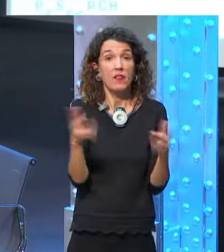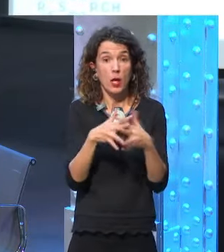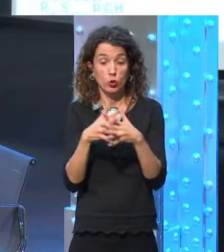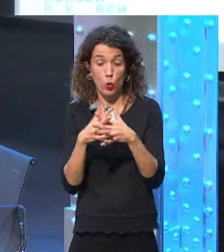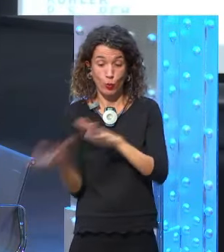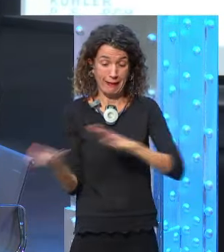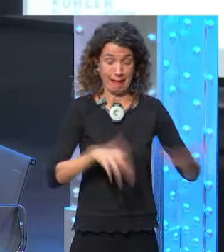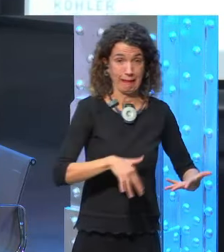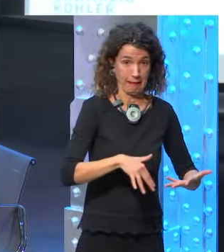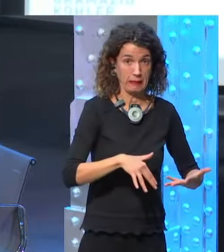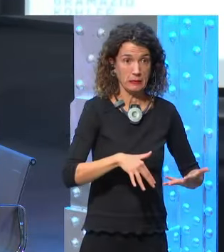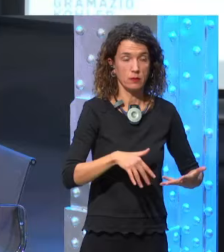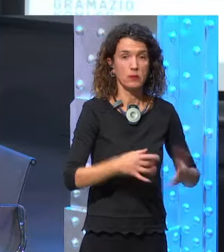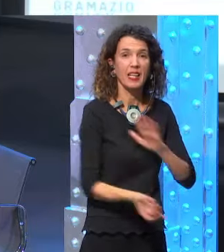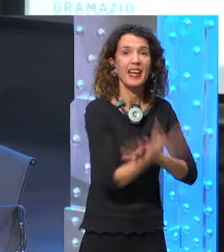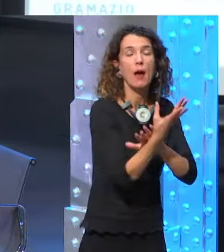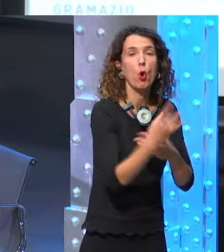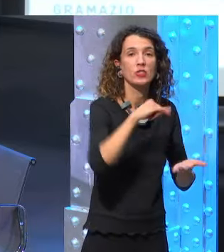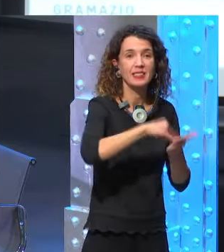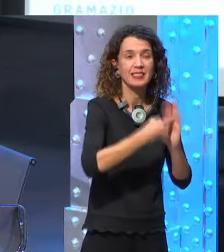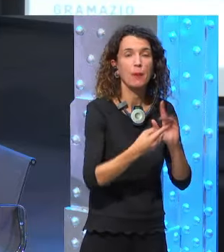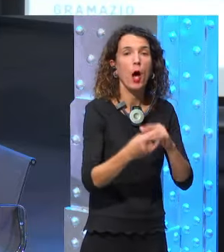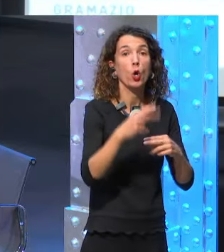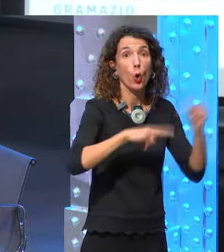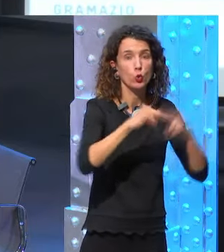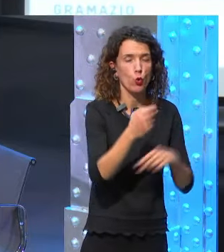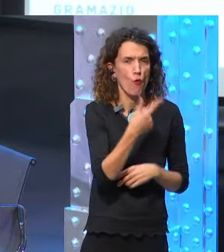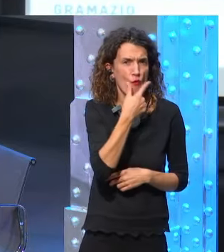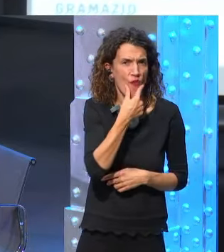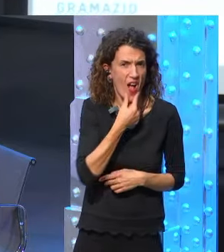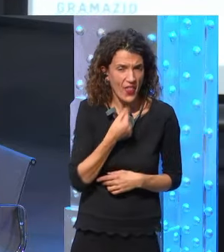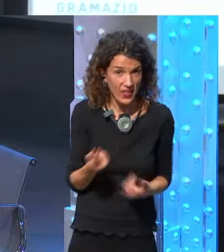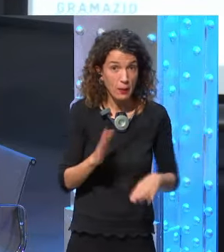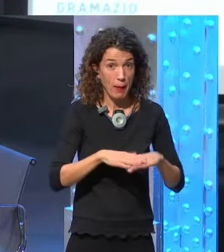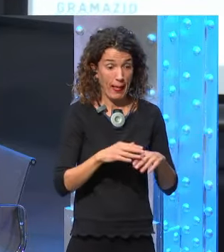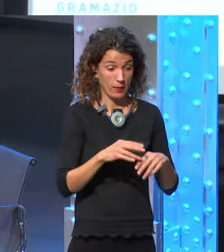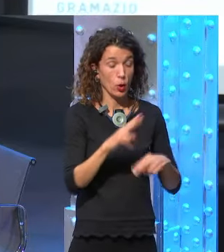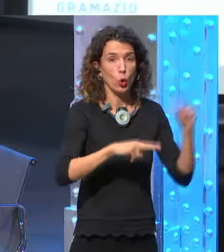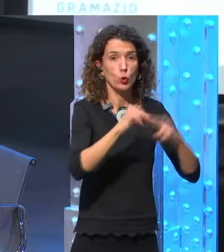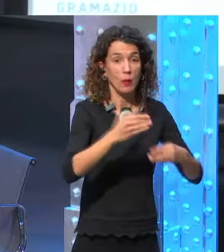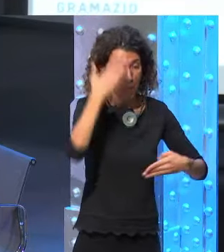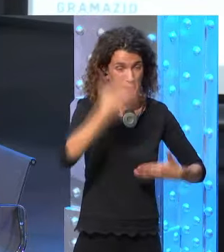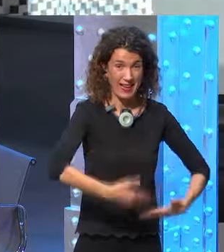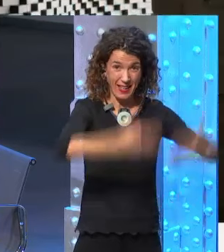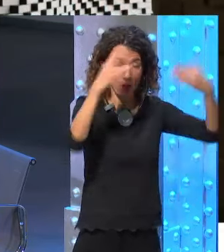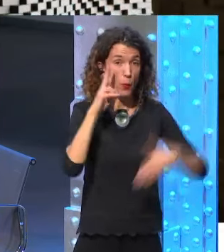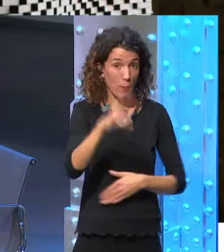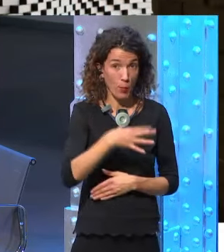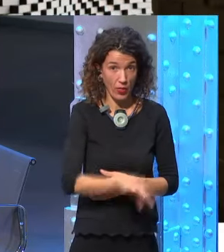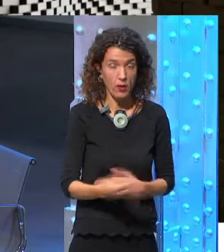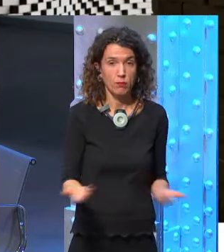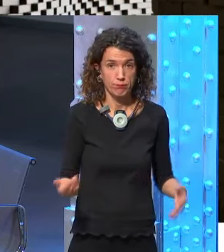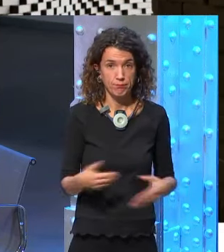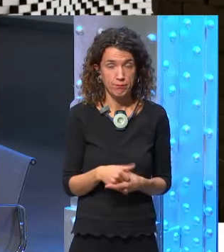simple constructive system to build this wall. And now you can see